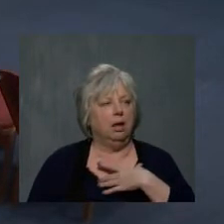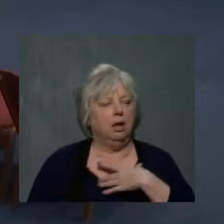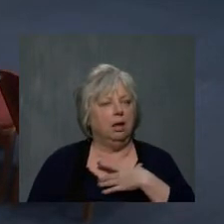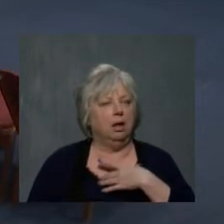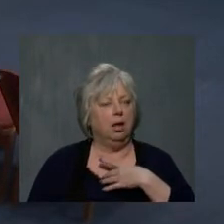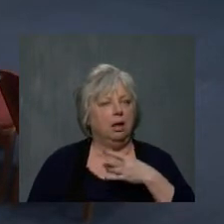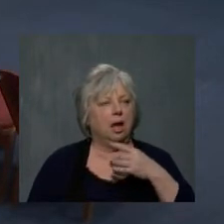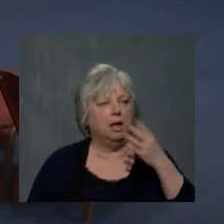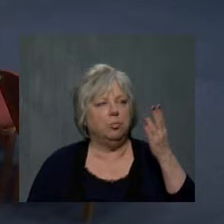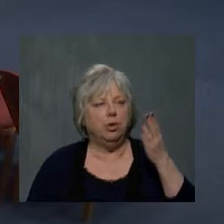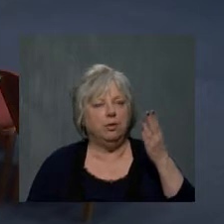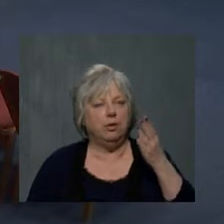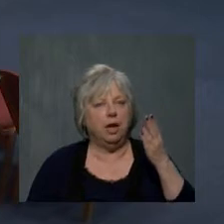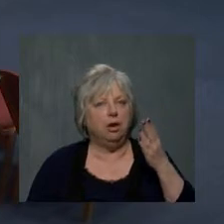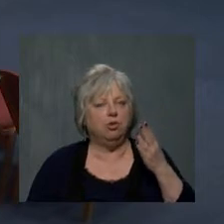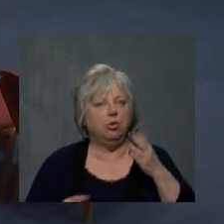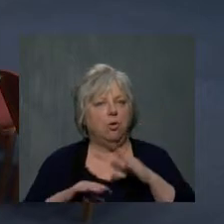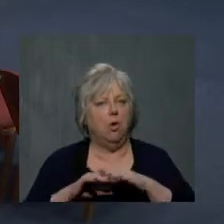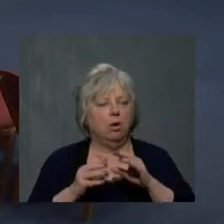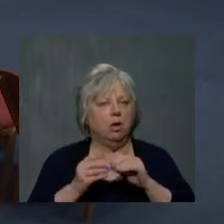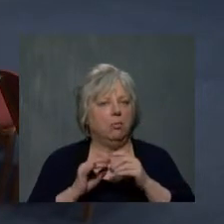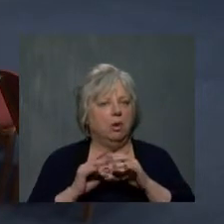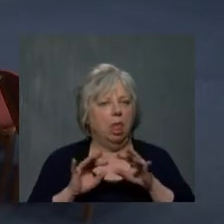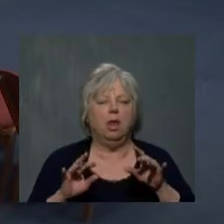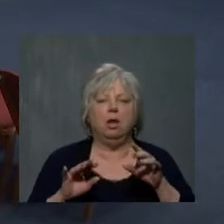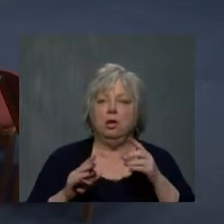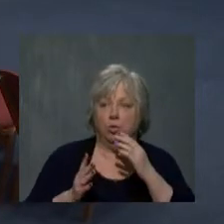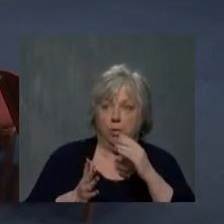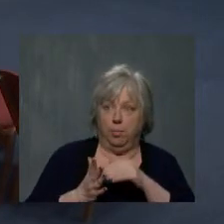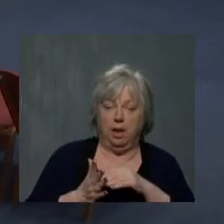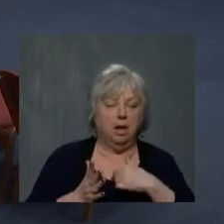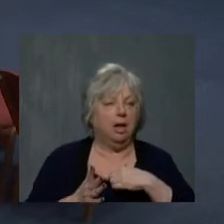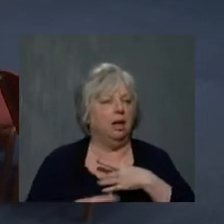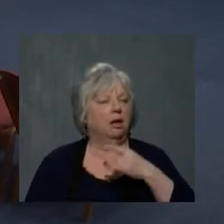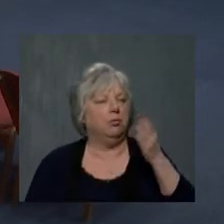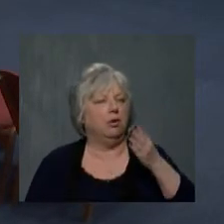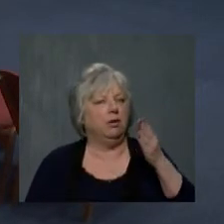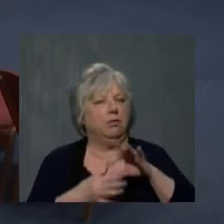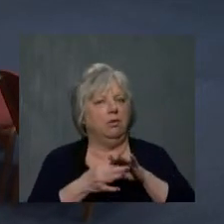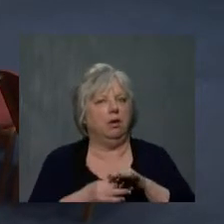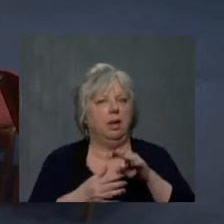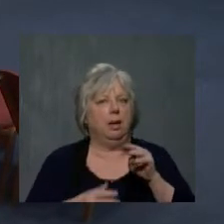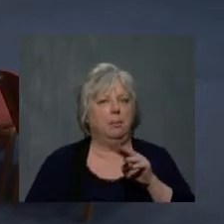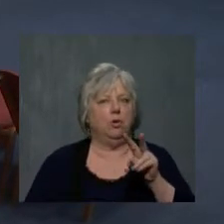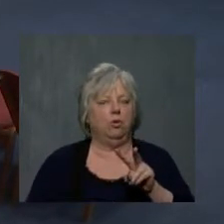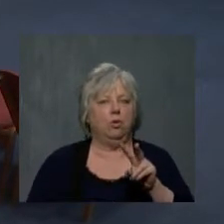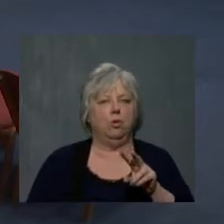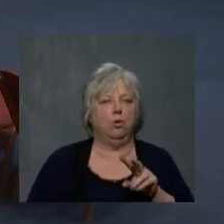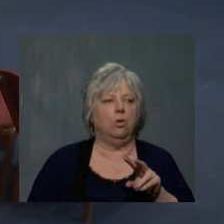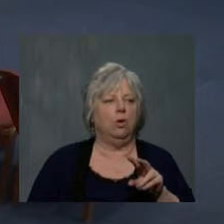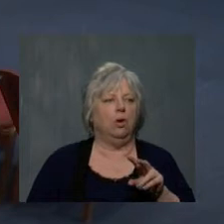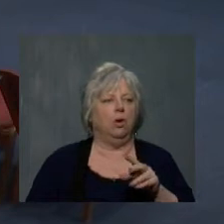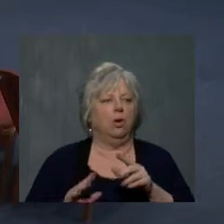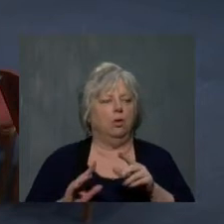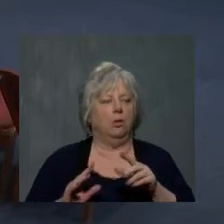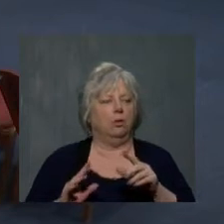Adcock, will you repeat that? I didn't have the mic on yet. I would like to have a presentation on M2. Director